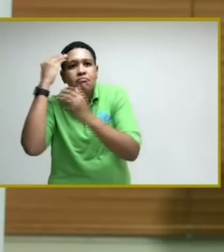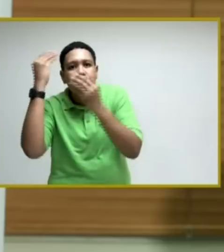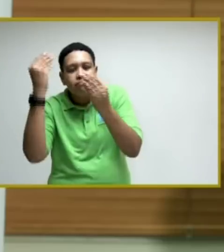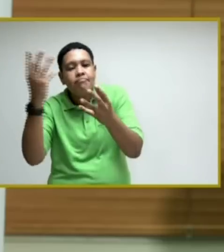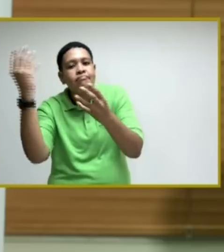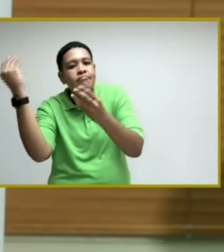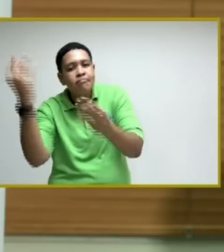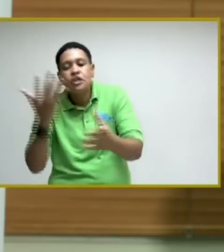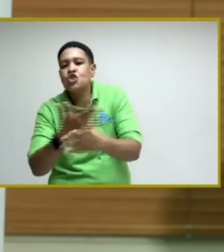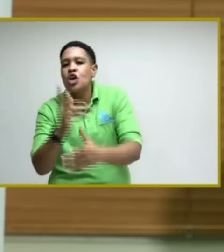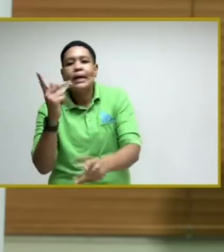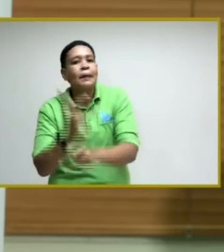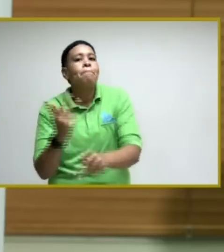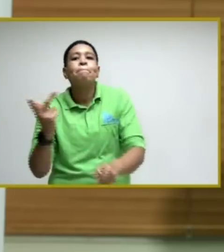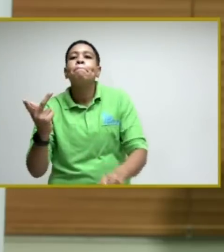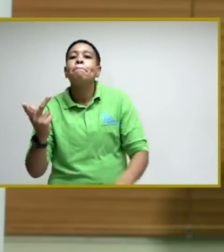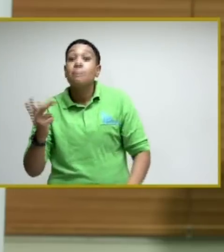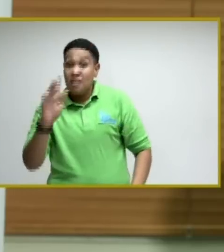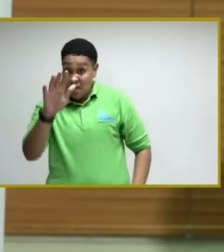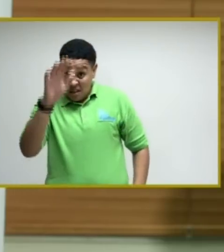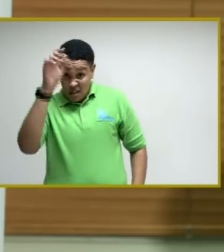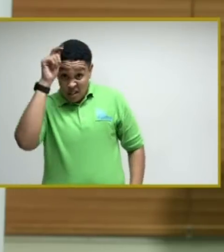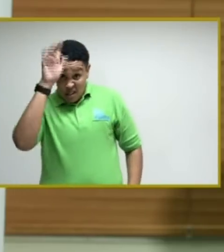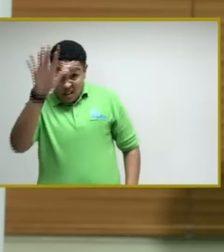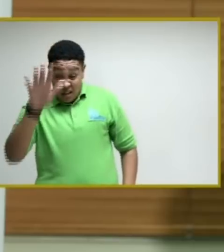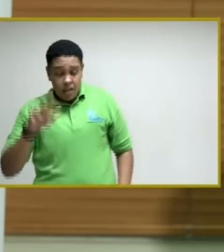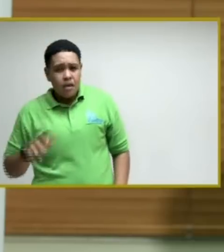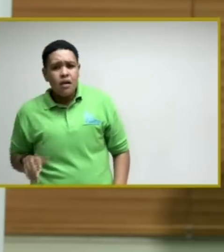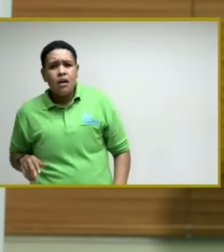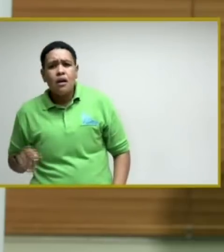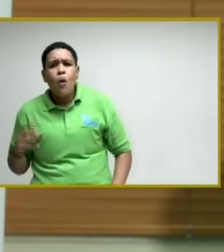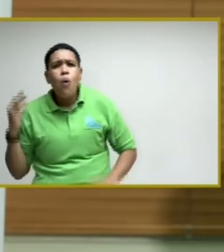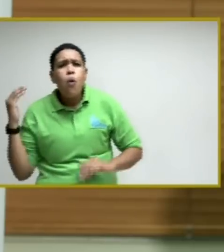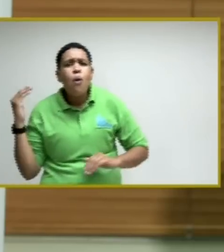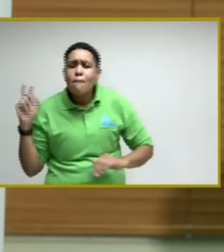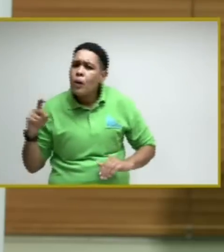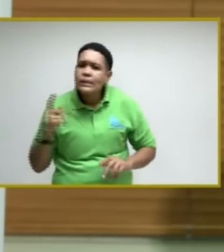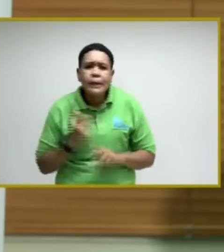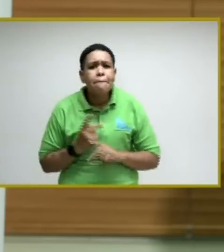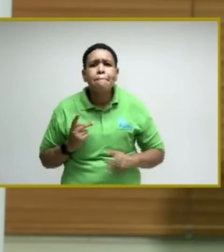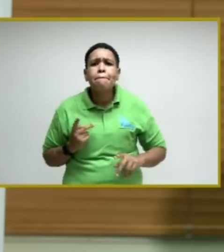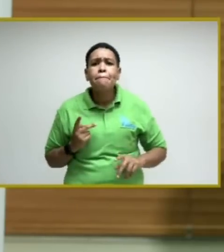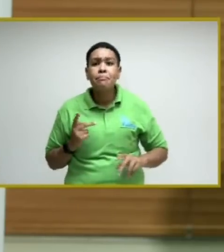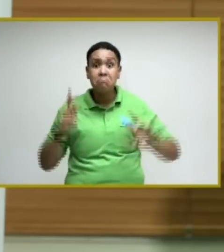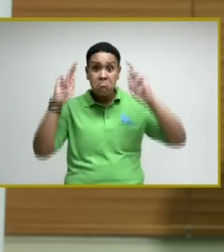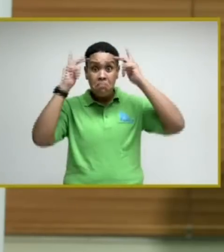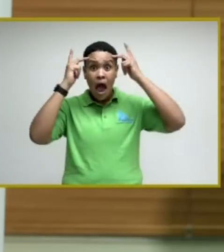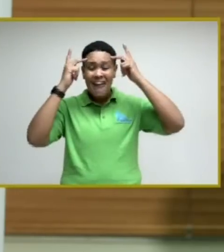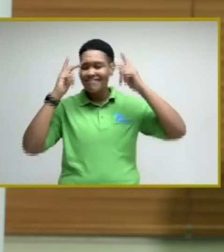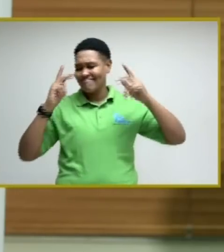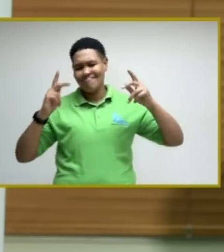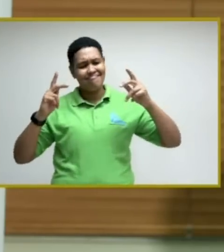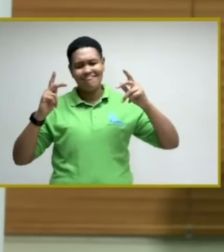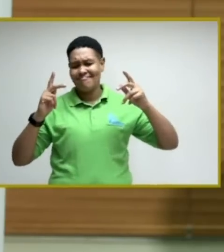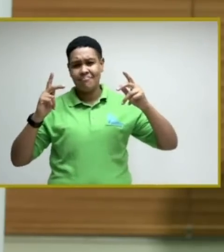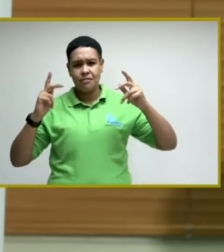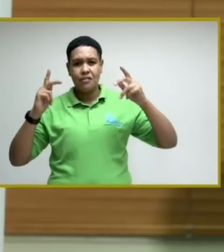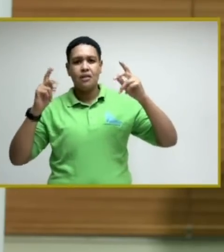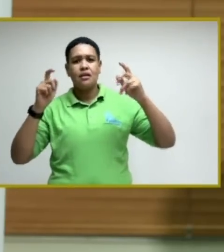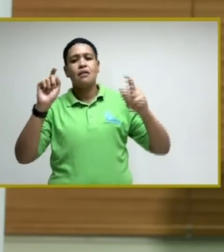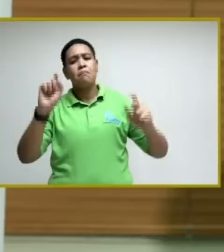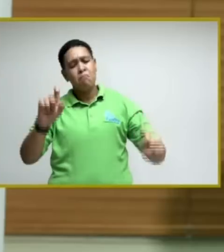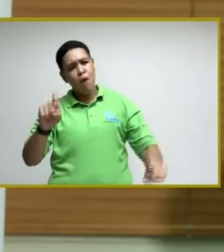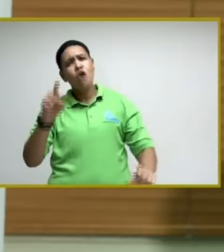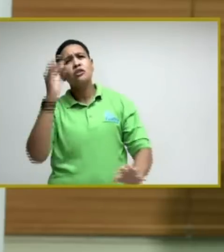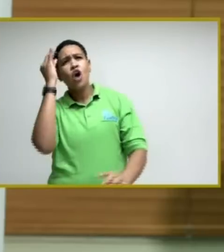hopeful. There is reason to not panic, but be concerned and to take action. And I think it's important that that